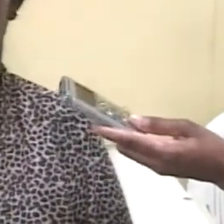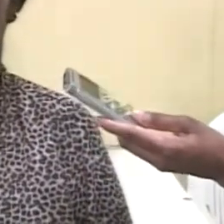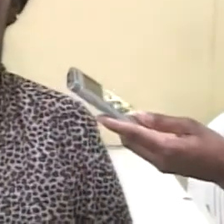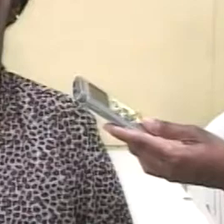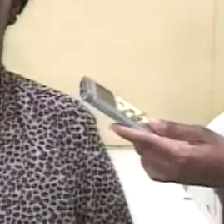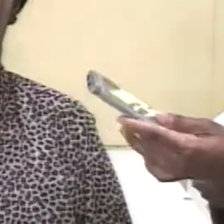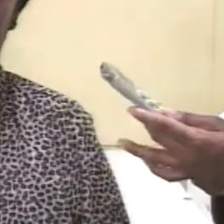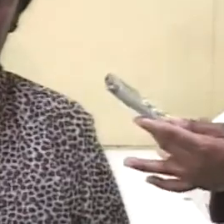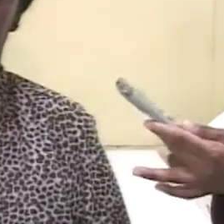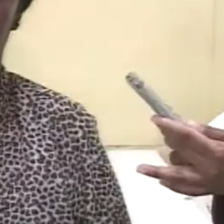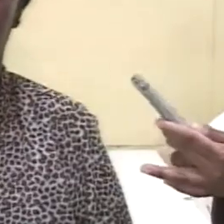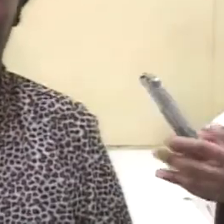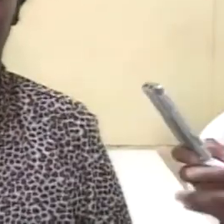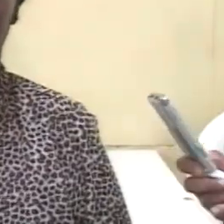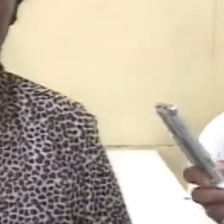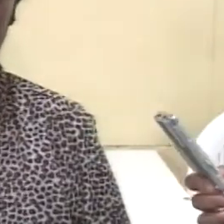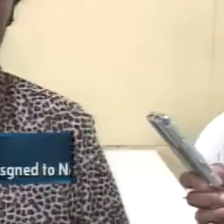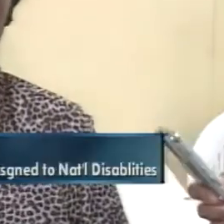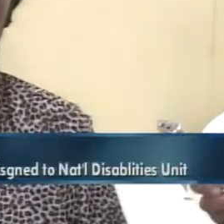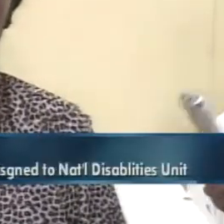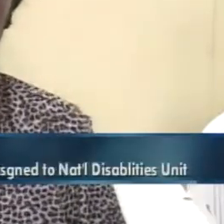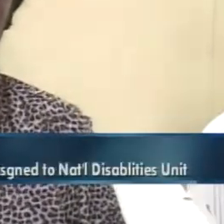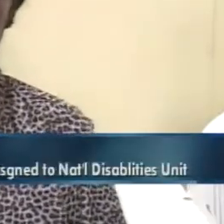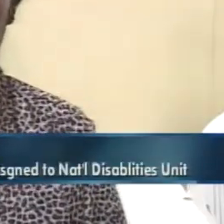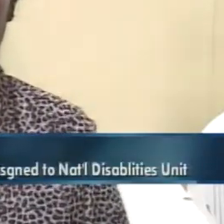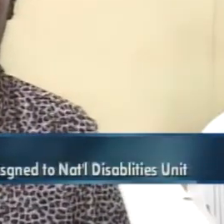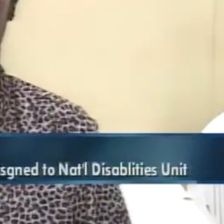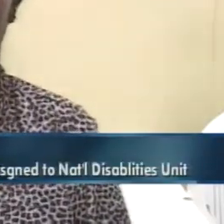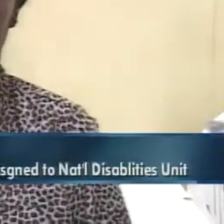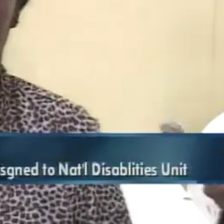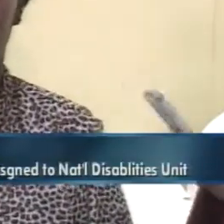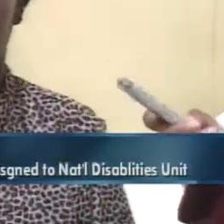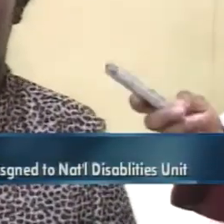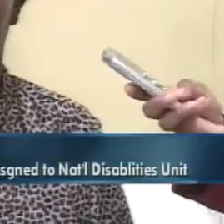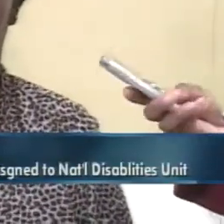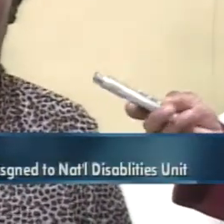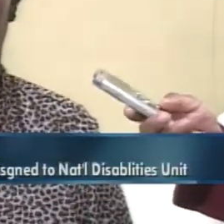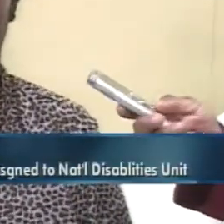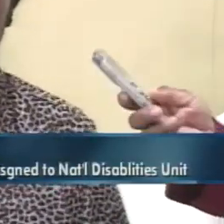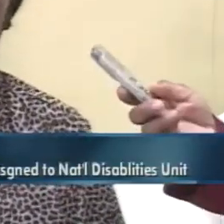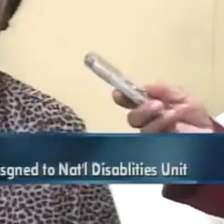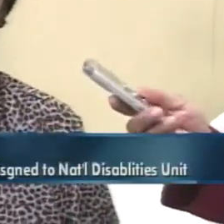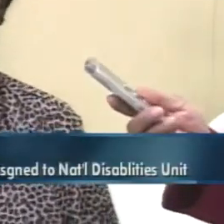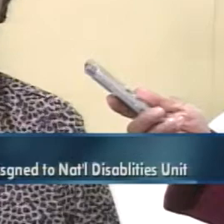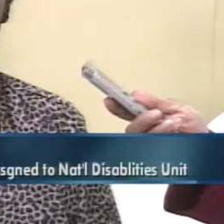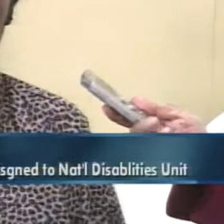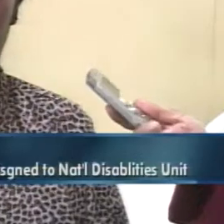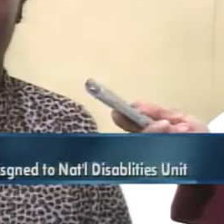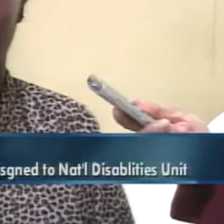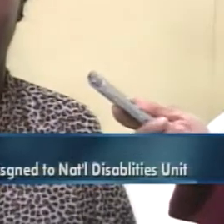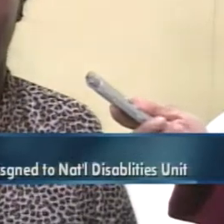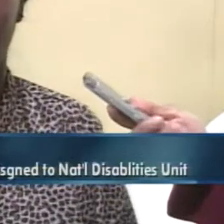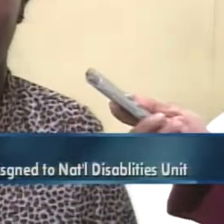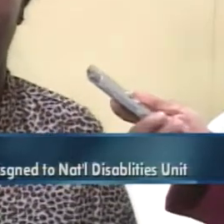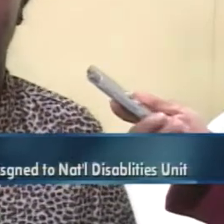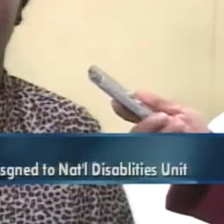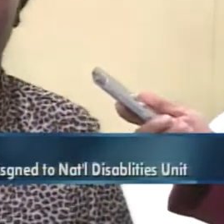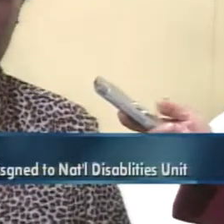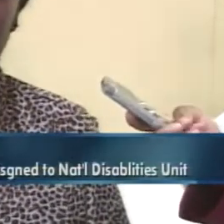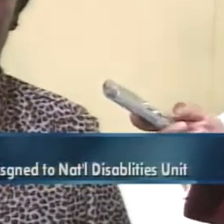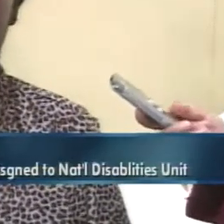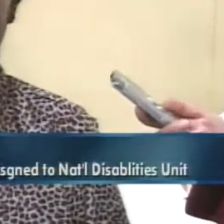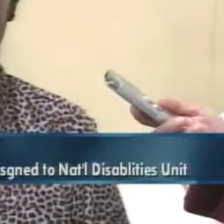to bring someone in to speak to persons on the psychological recovery process. We also brought in